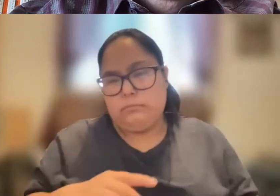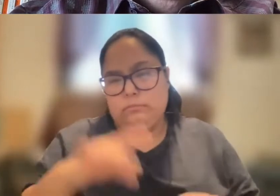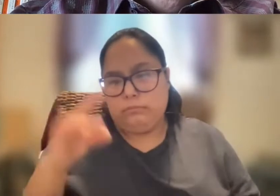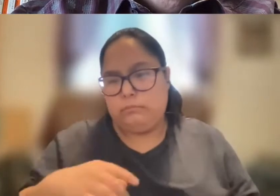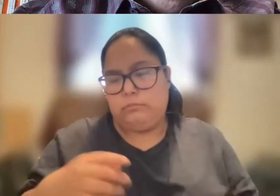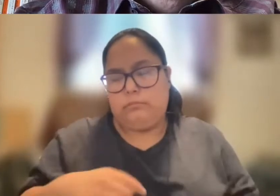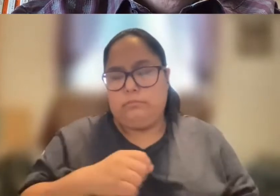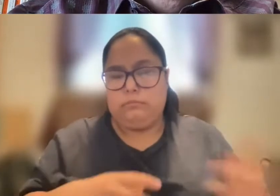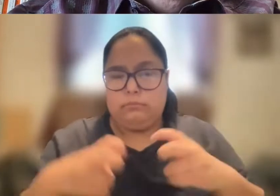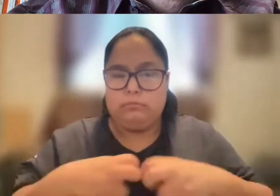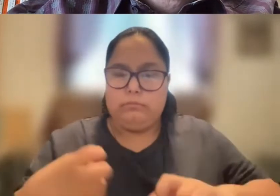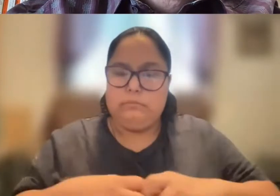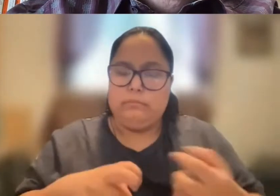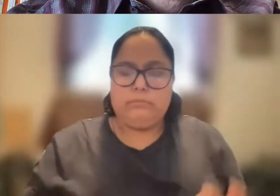all.